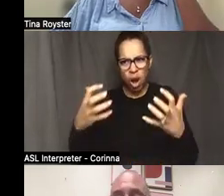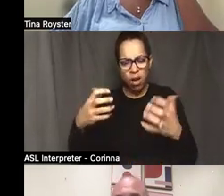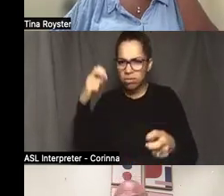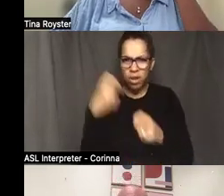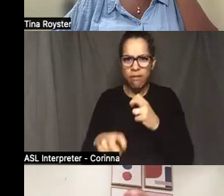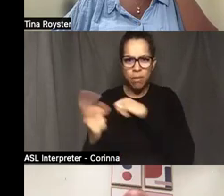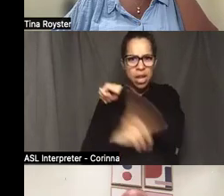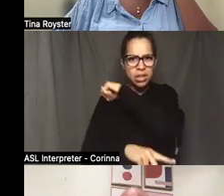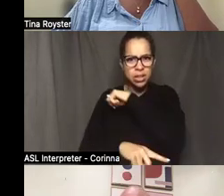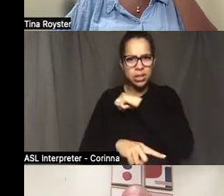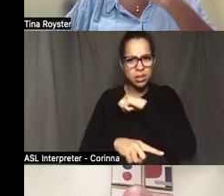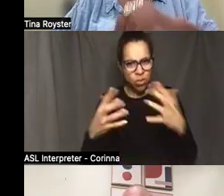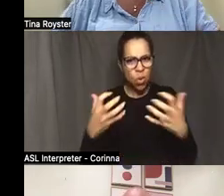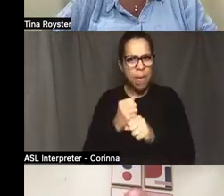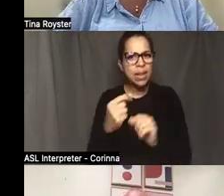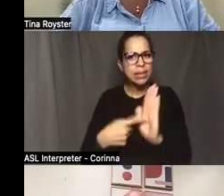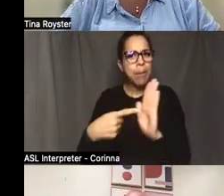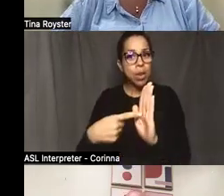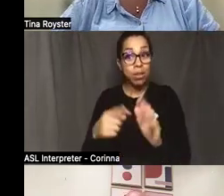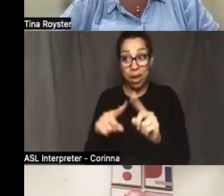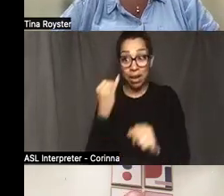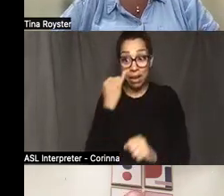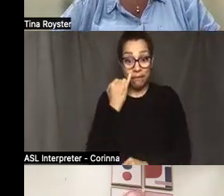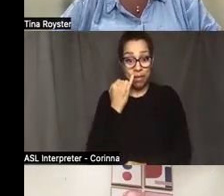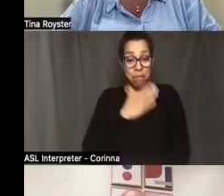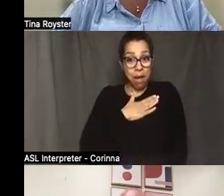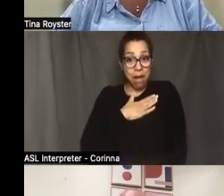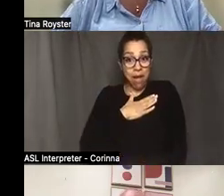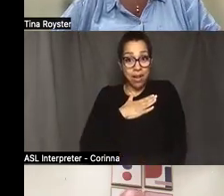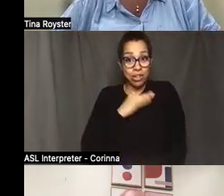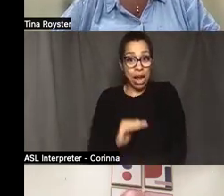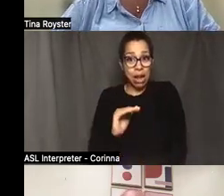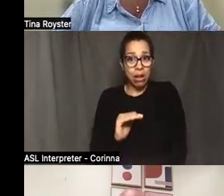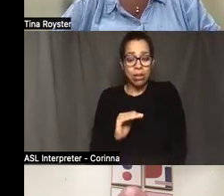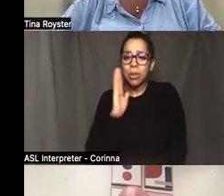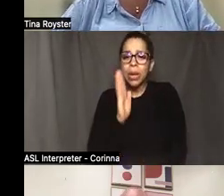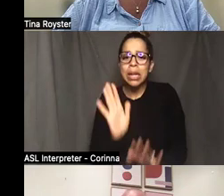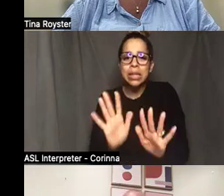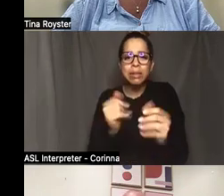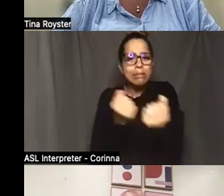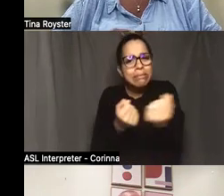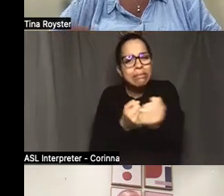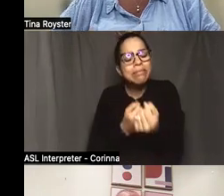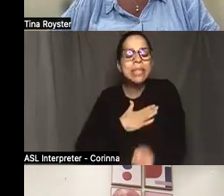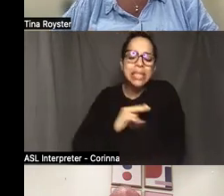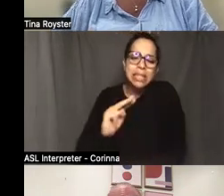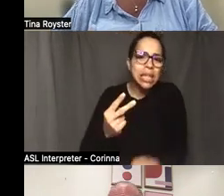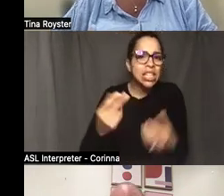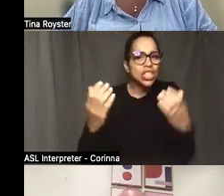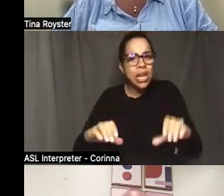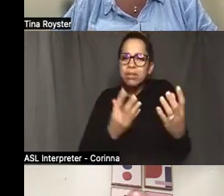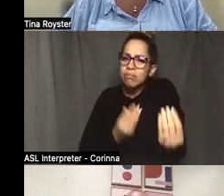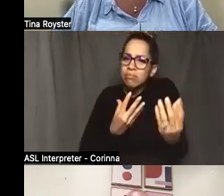of them. But when it's our own child, we often advocate for a second chance, which